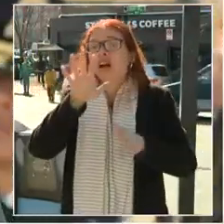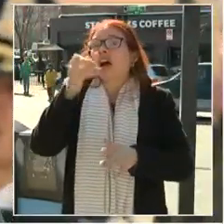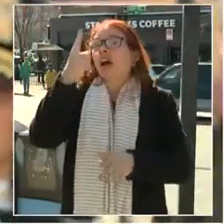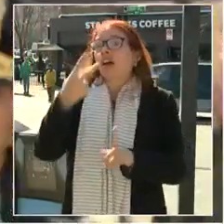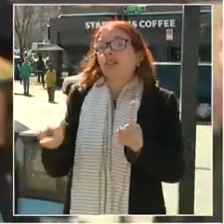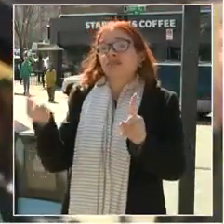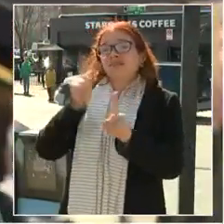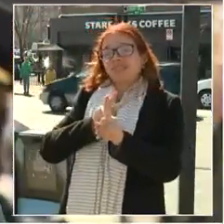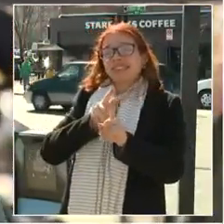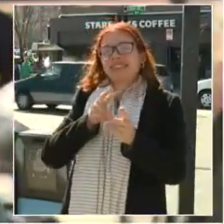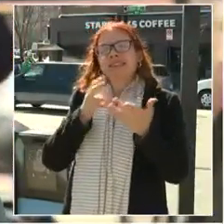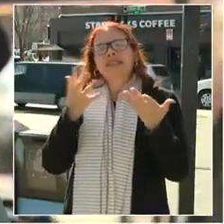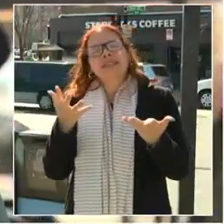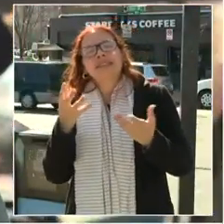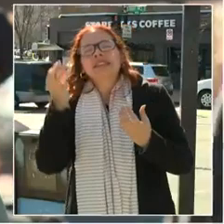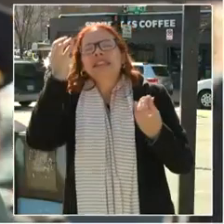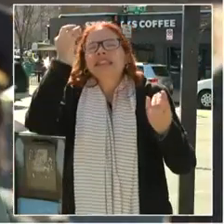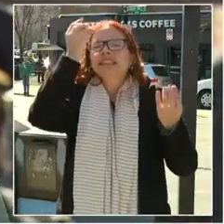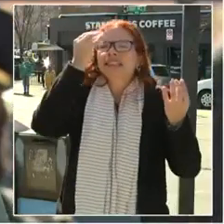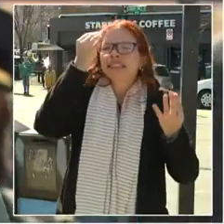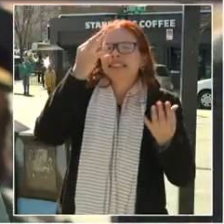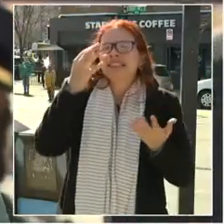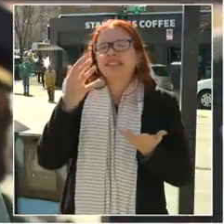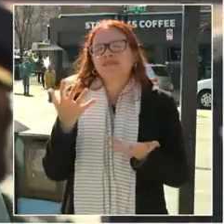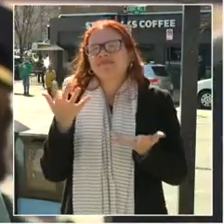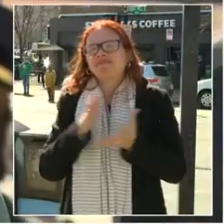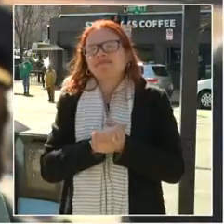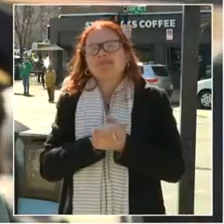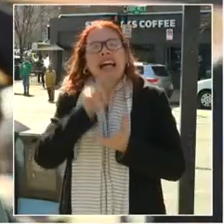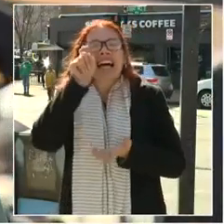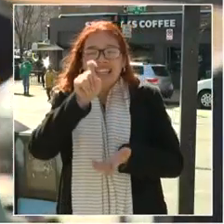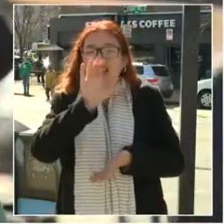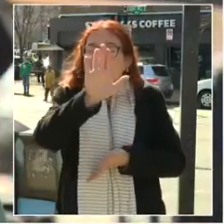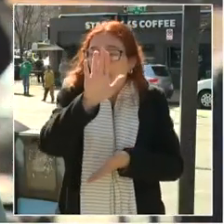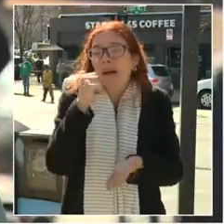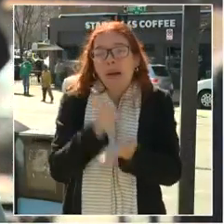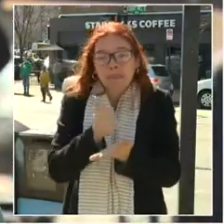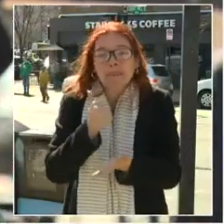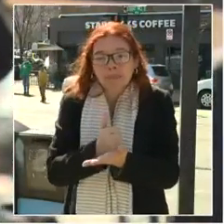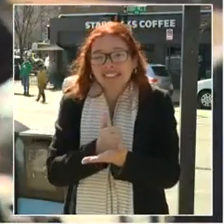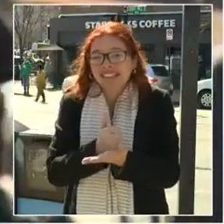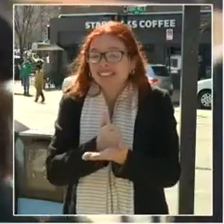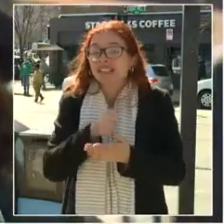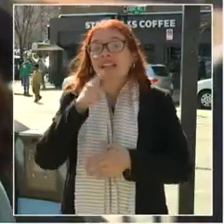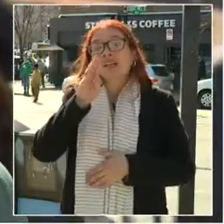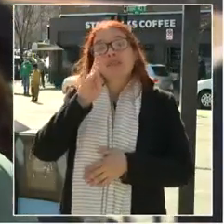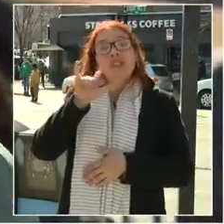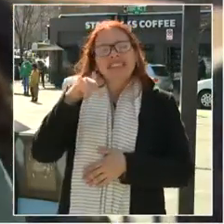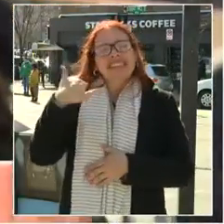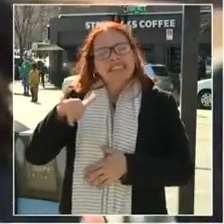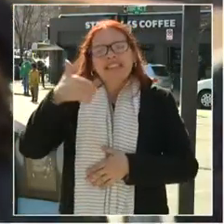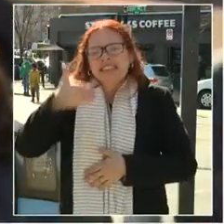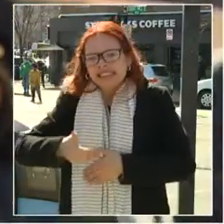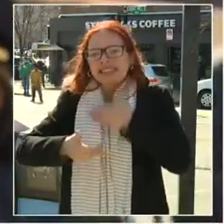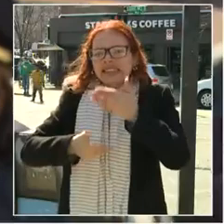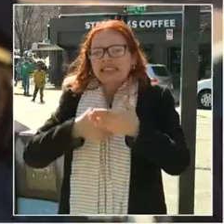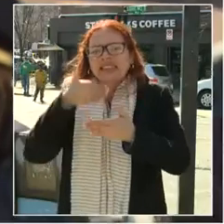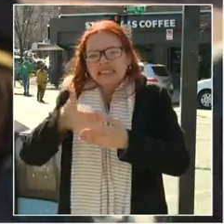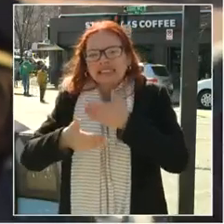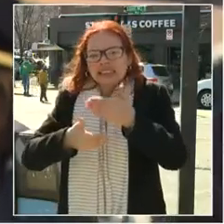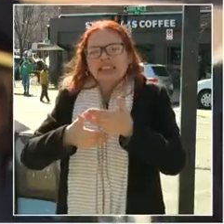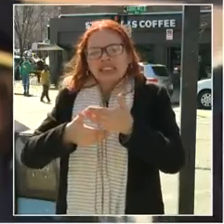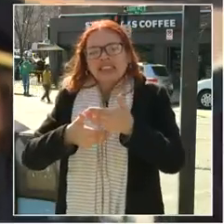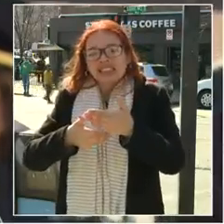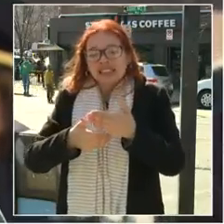think I need your help as some of these bills are making their way through. I was asked the question, should I have